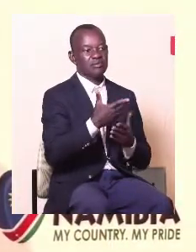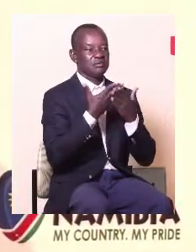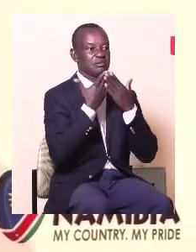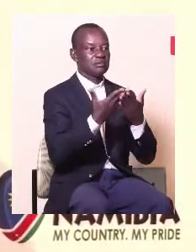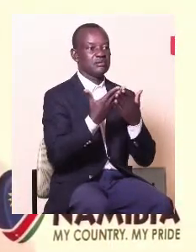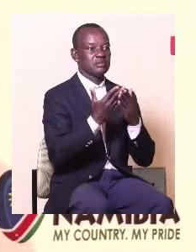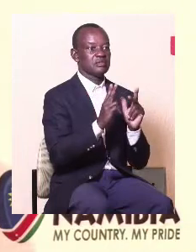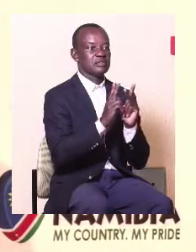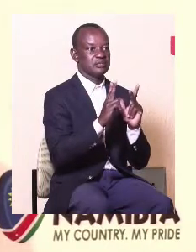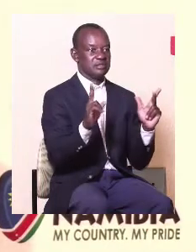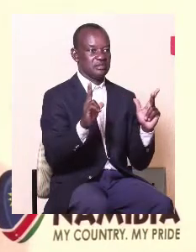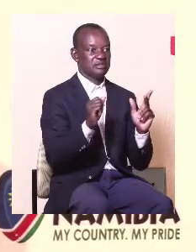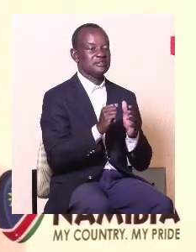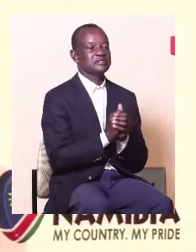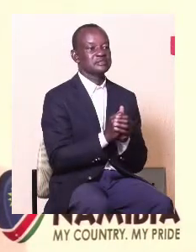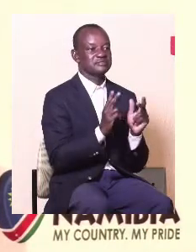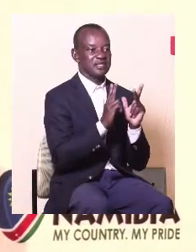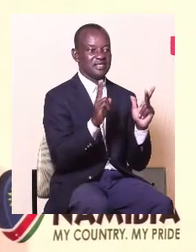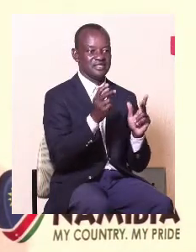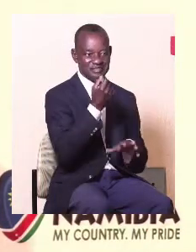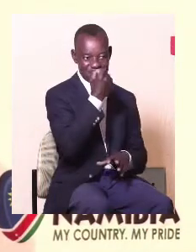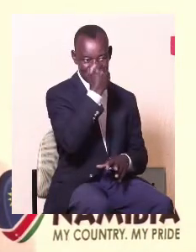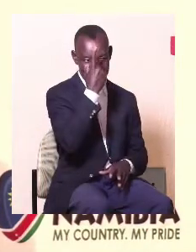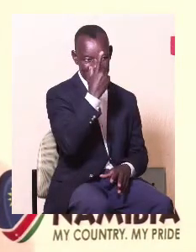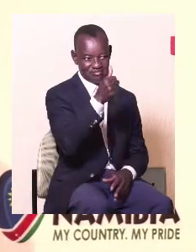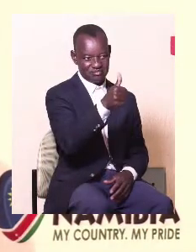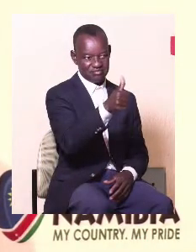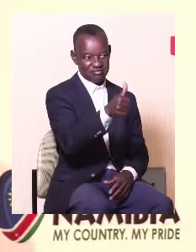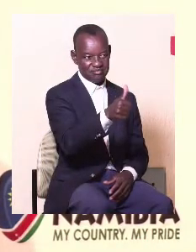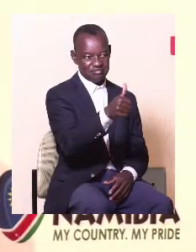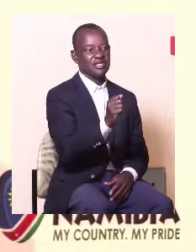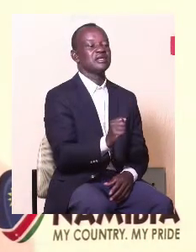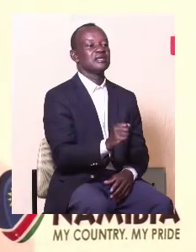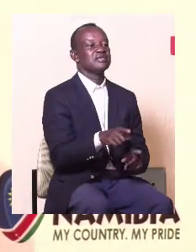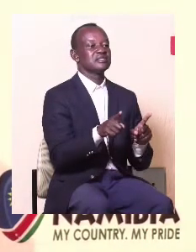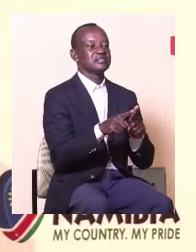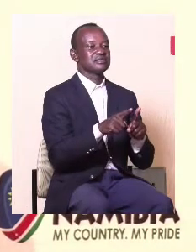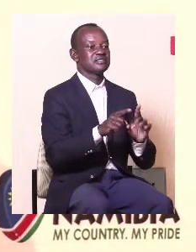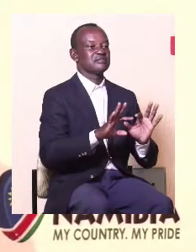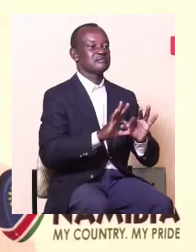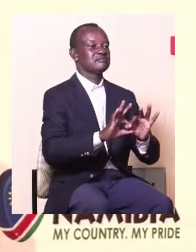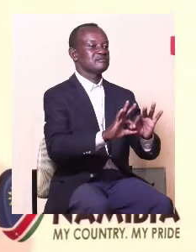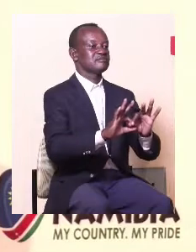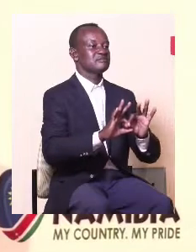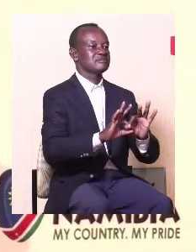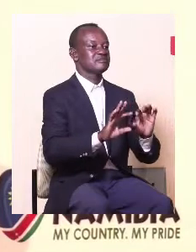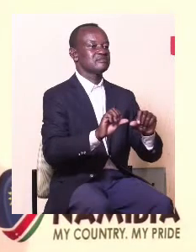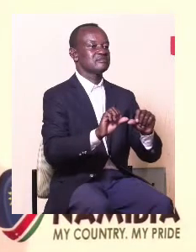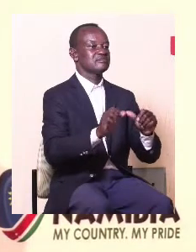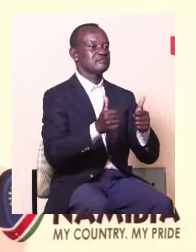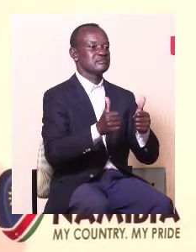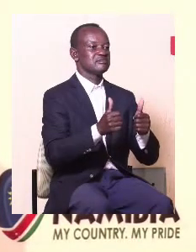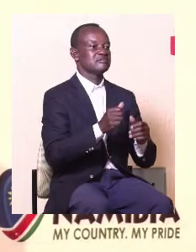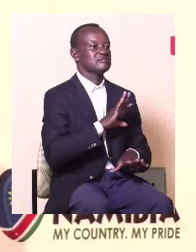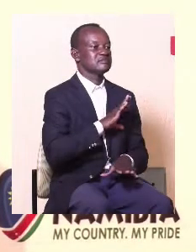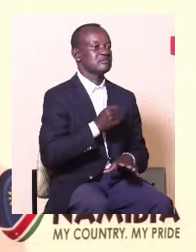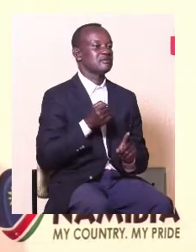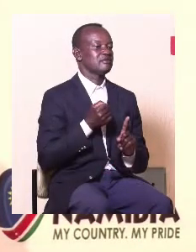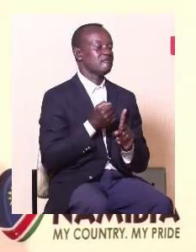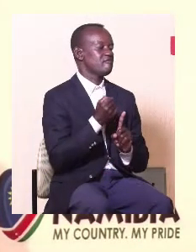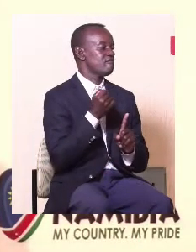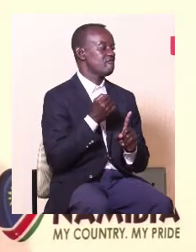amount of understanding and also for cooperation in our efforts. And I would like to